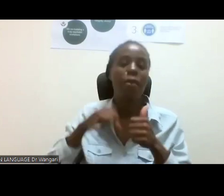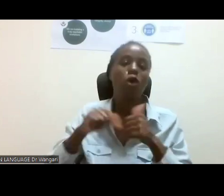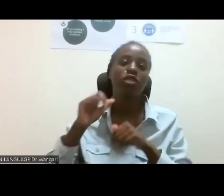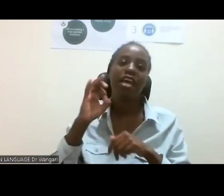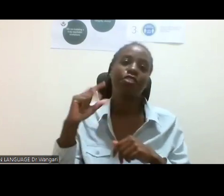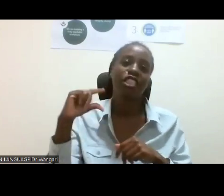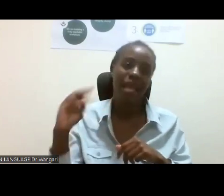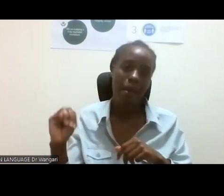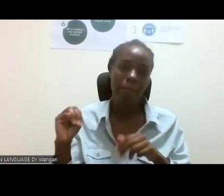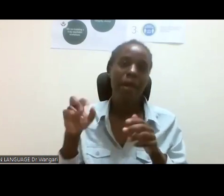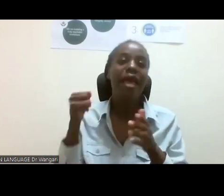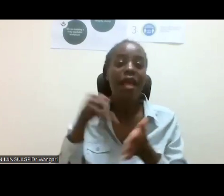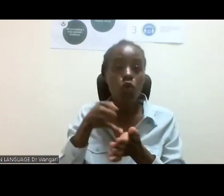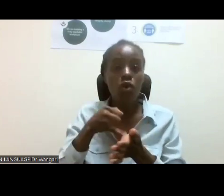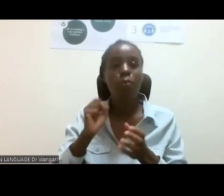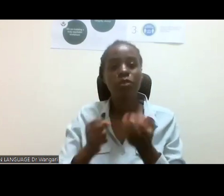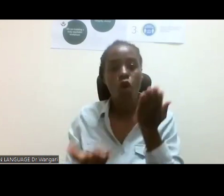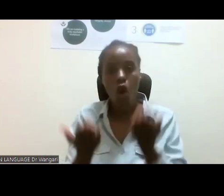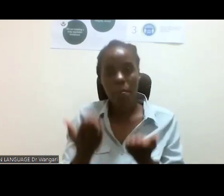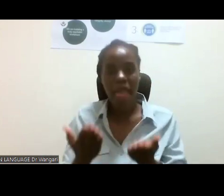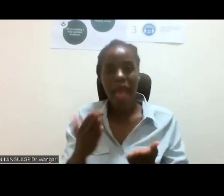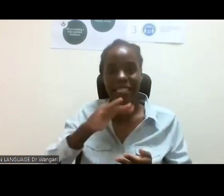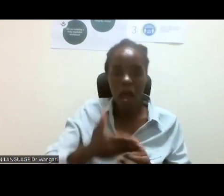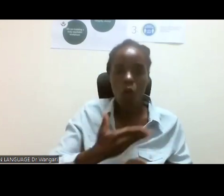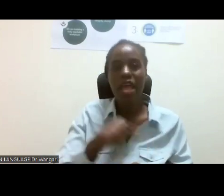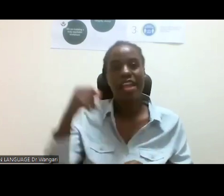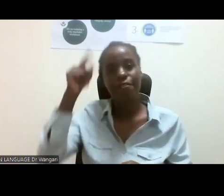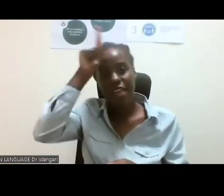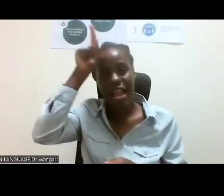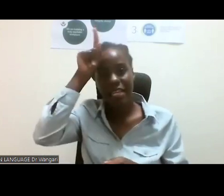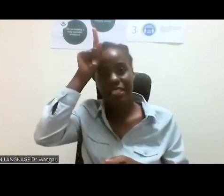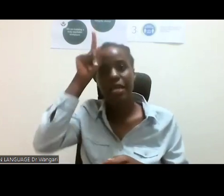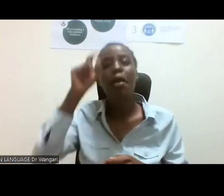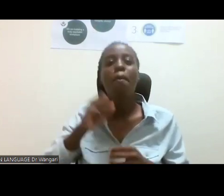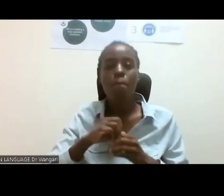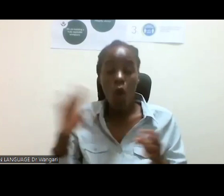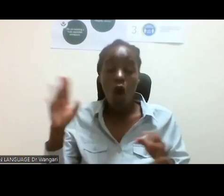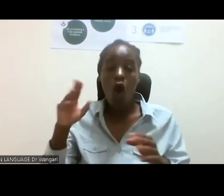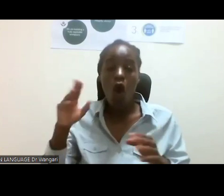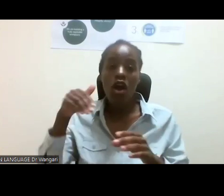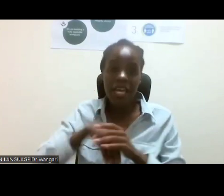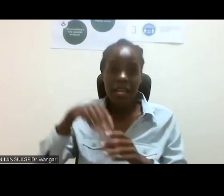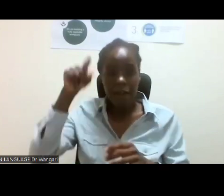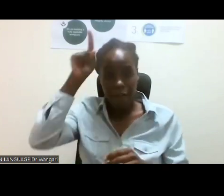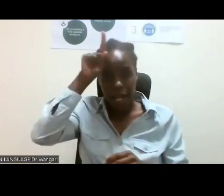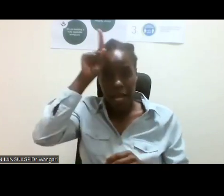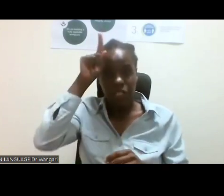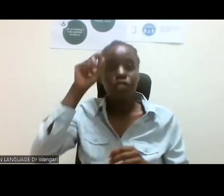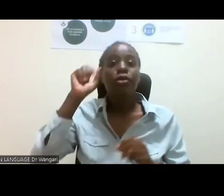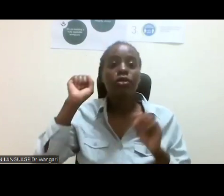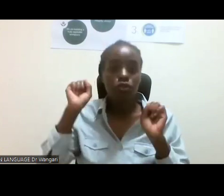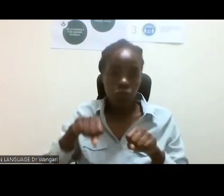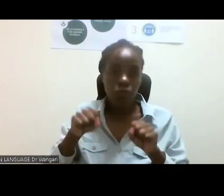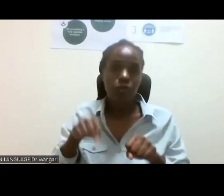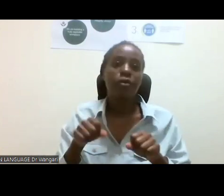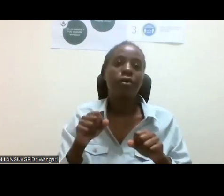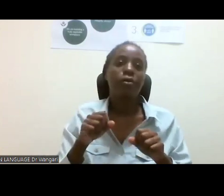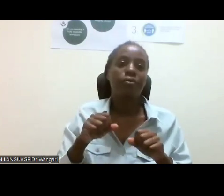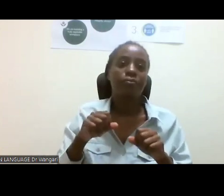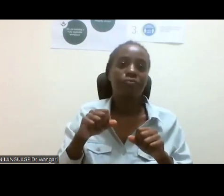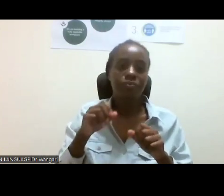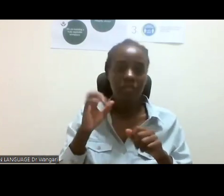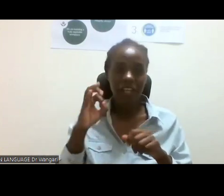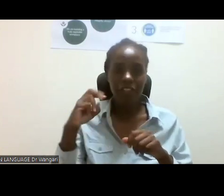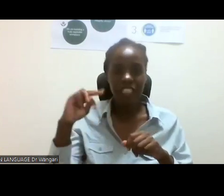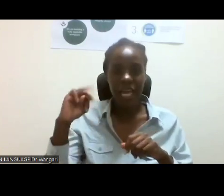The KDHS 2022 also indicates that 56.3% of women with no education are cut, compared to 5.9% with more